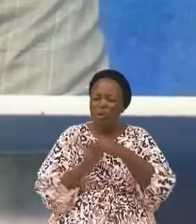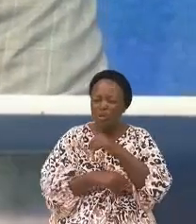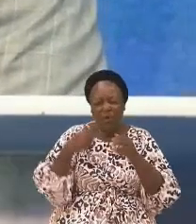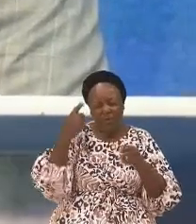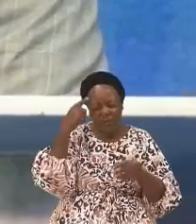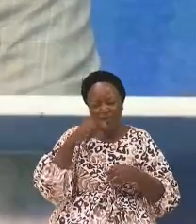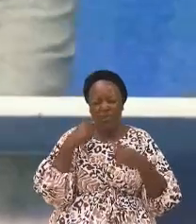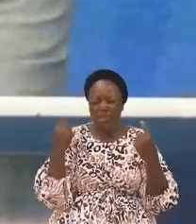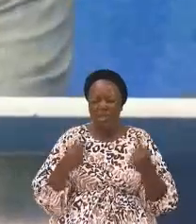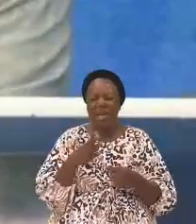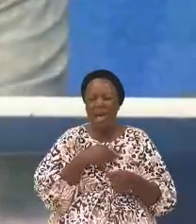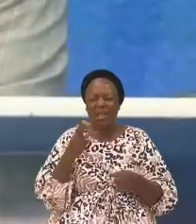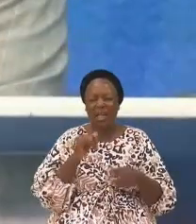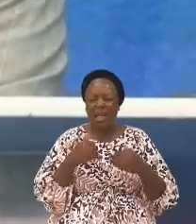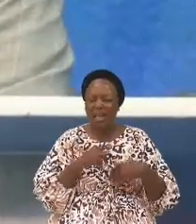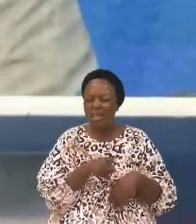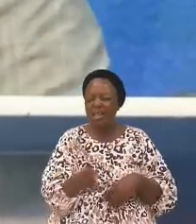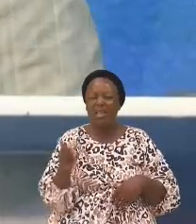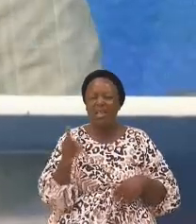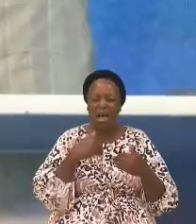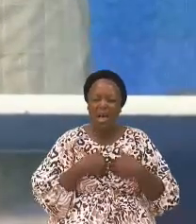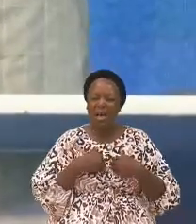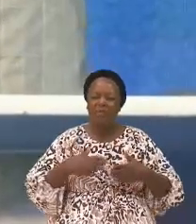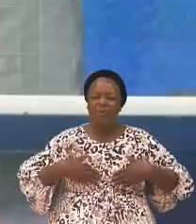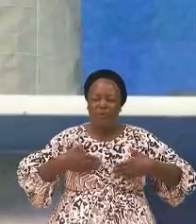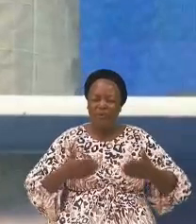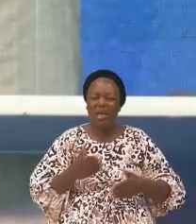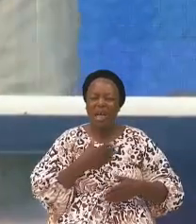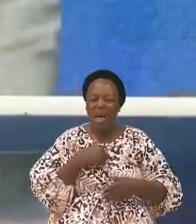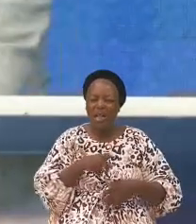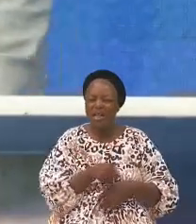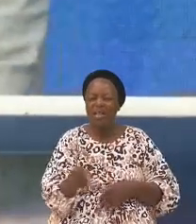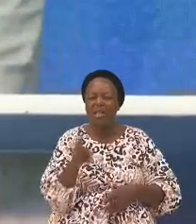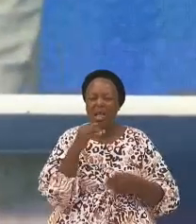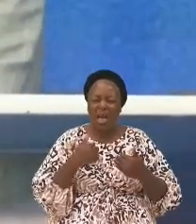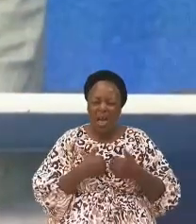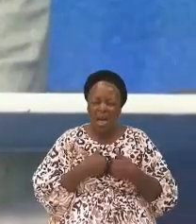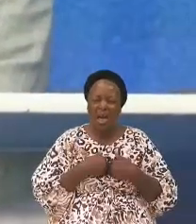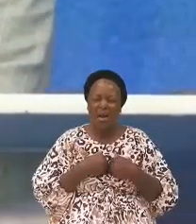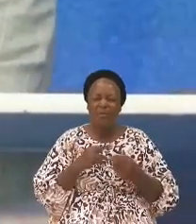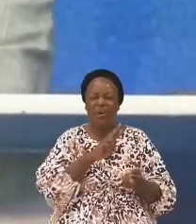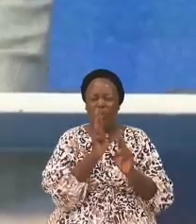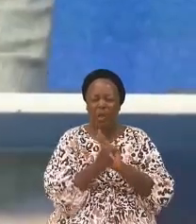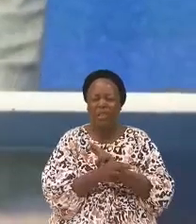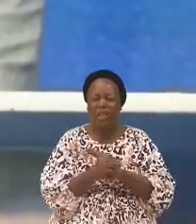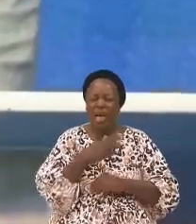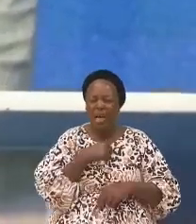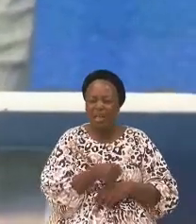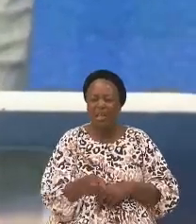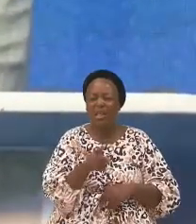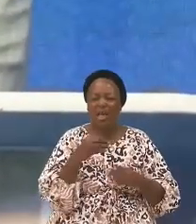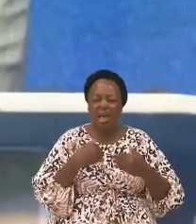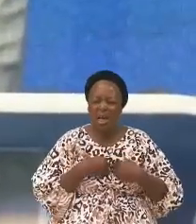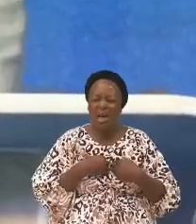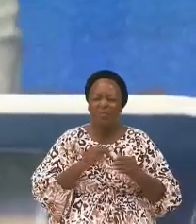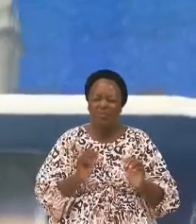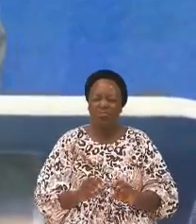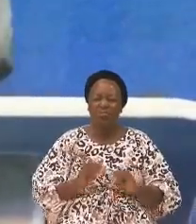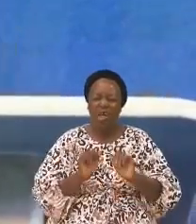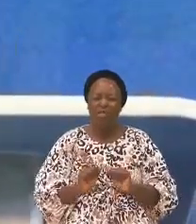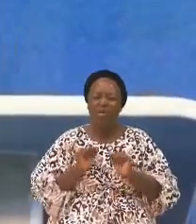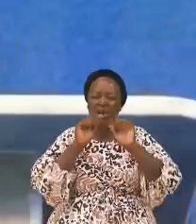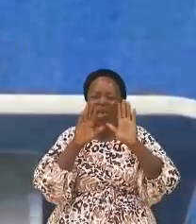the pressure, the punishment for sin. And they have confessed, and they have repented, and